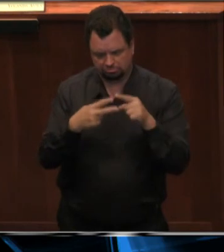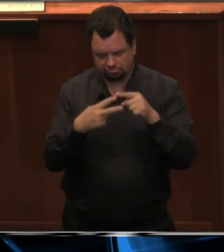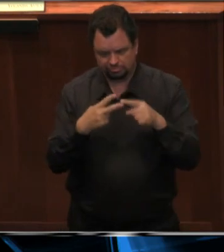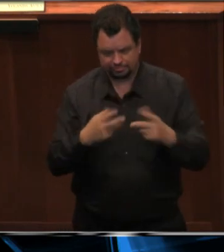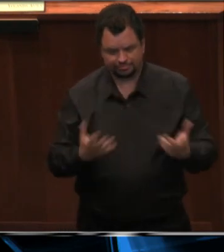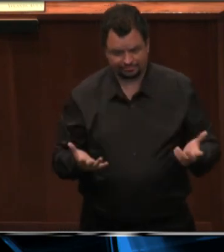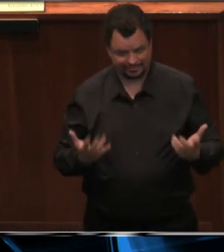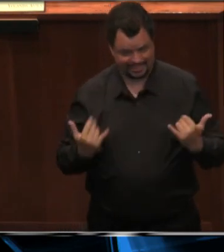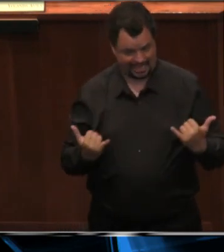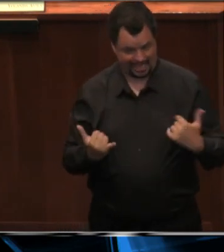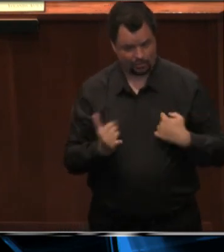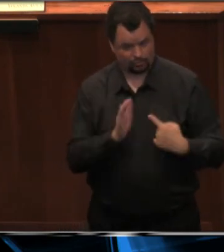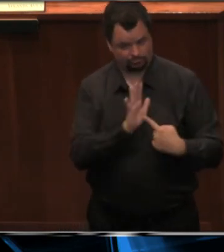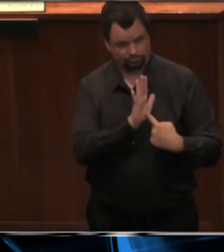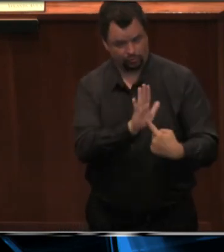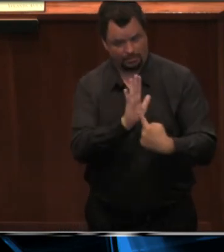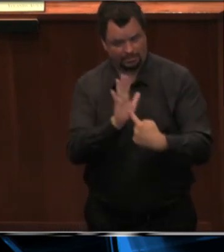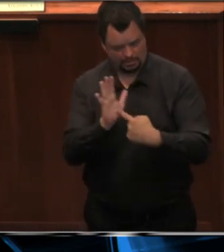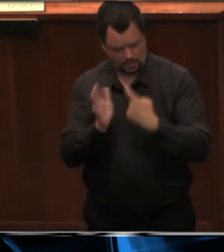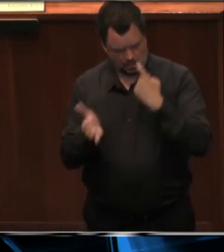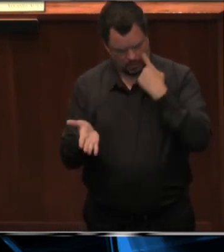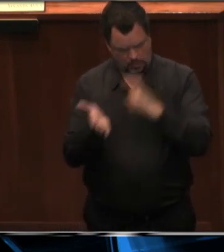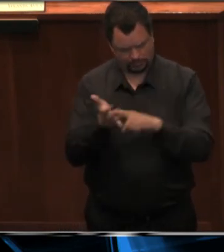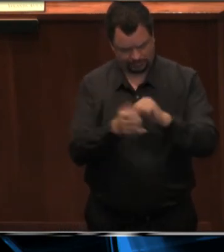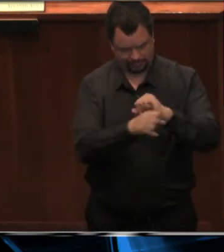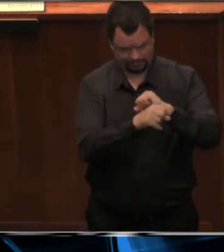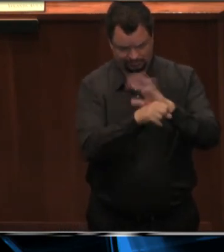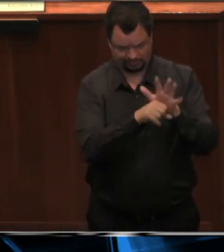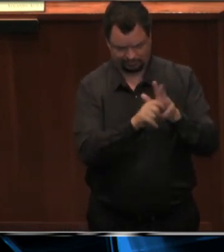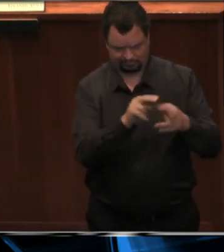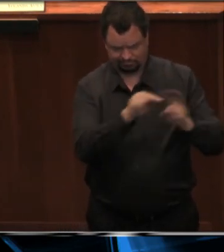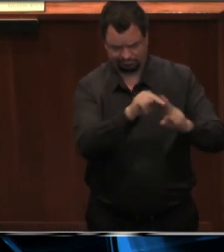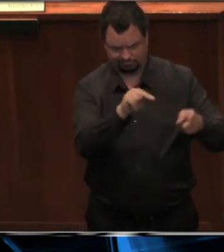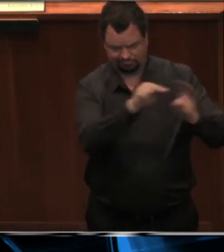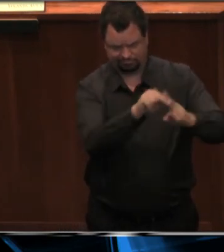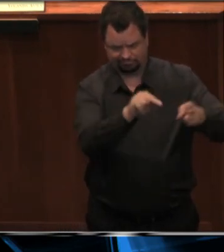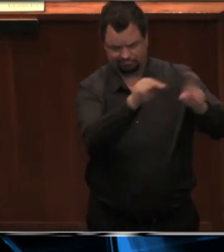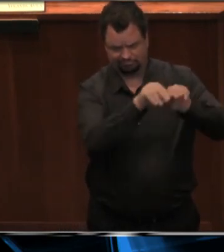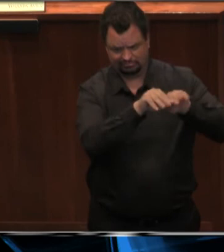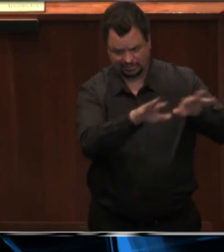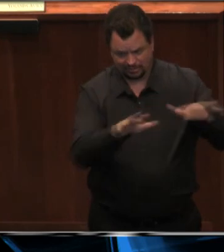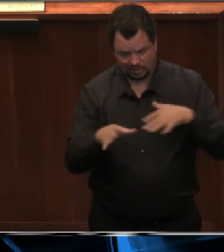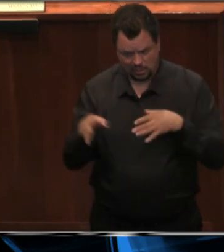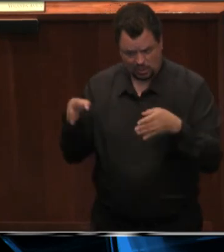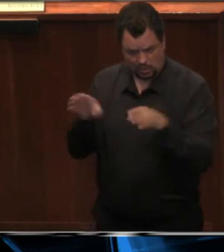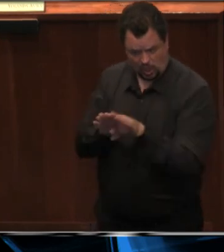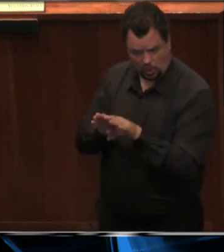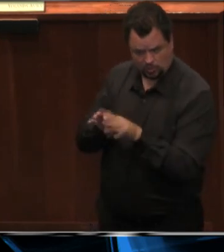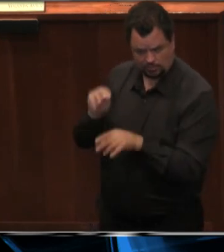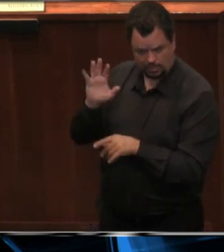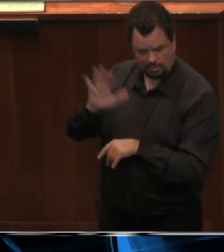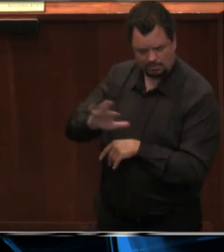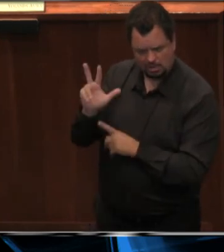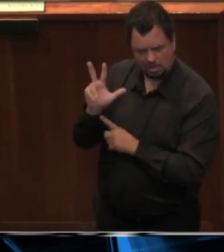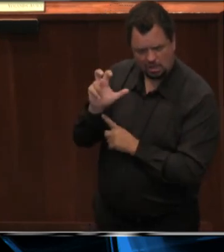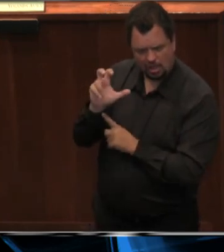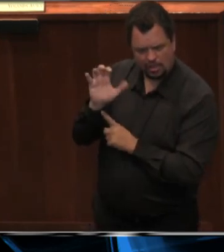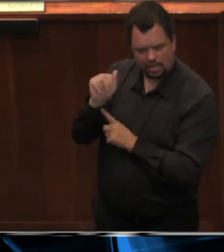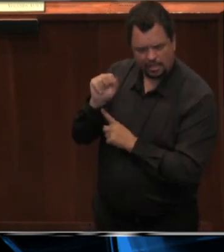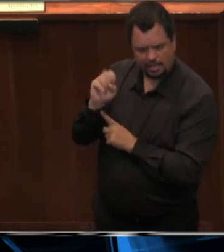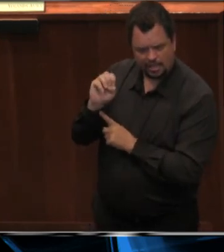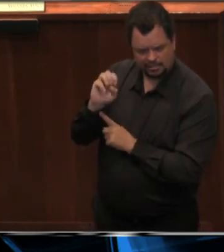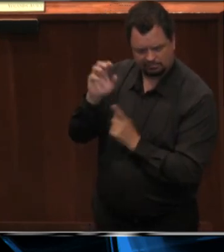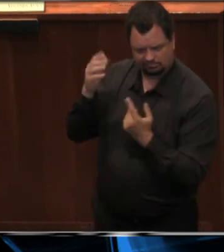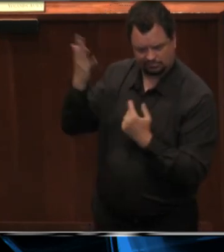COVID is on the rise at an exponential rate. When schools were closed in March, there were about 300 cases from March 5 to March 30th.